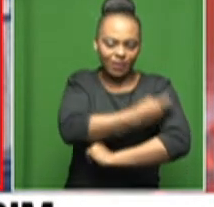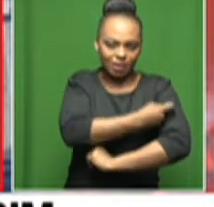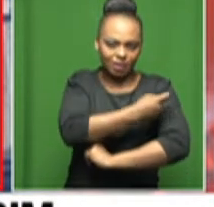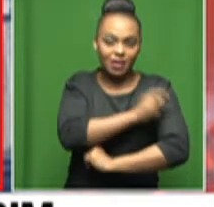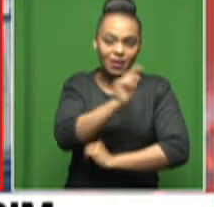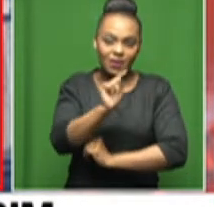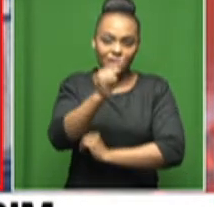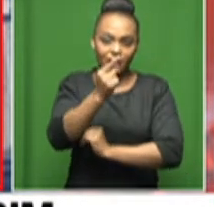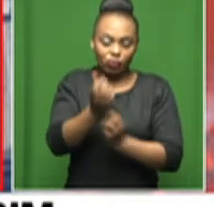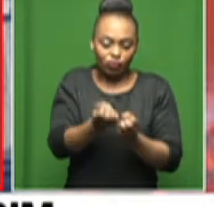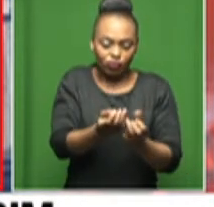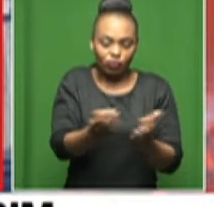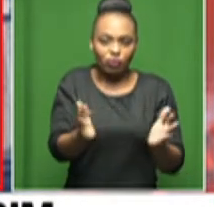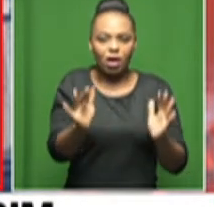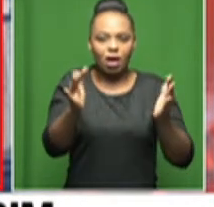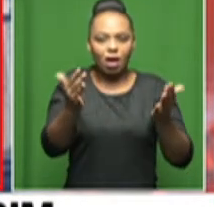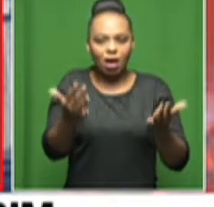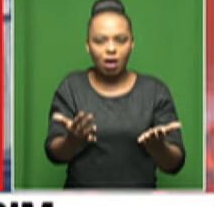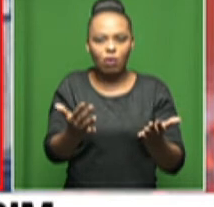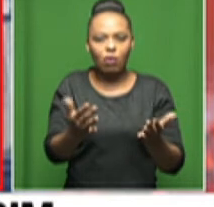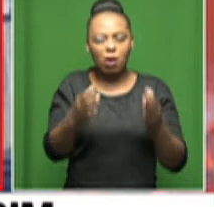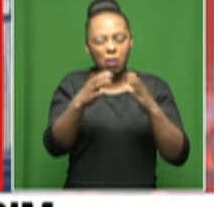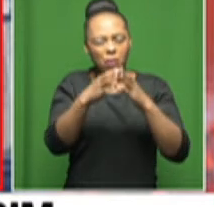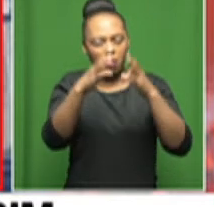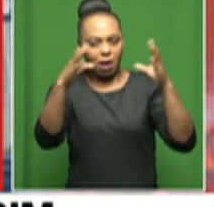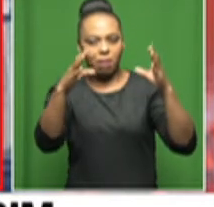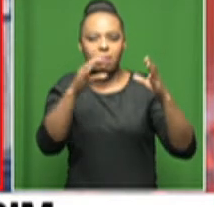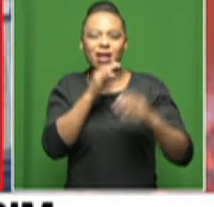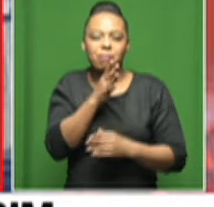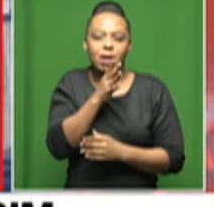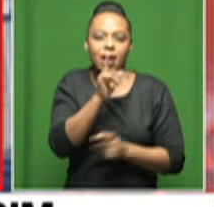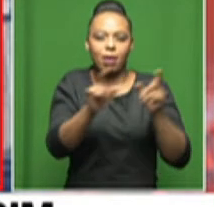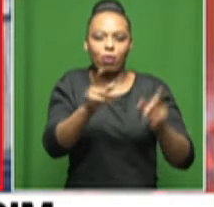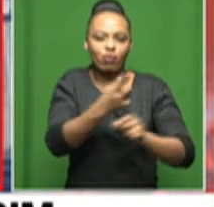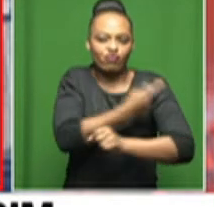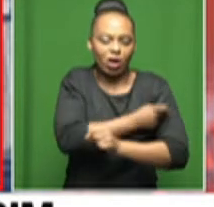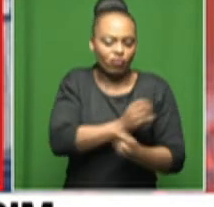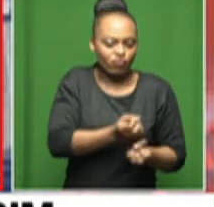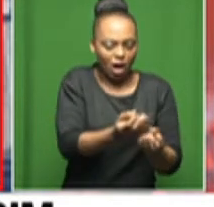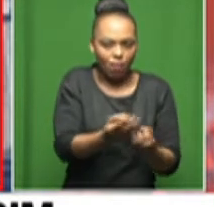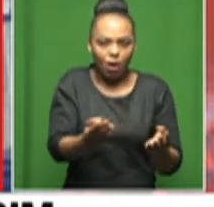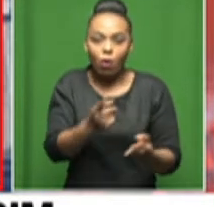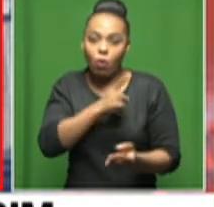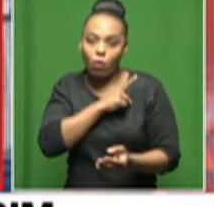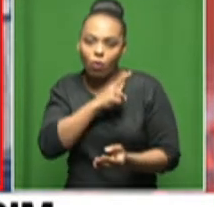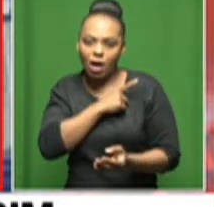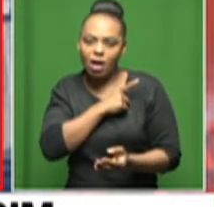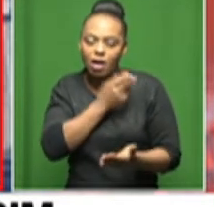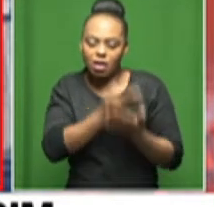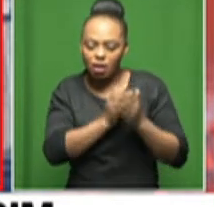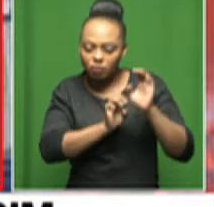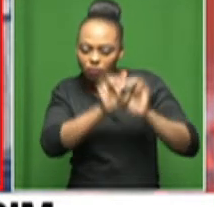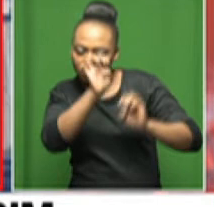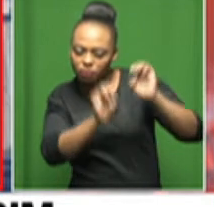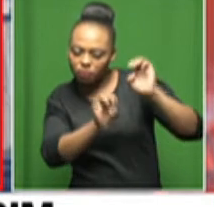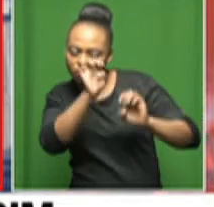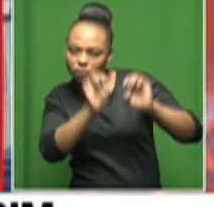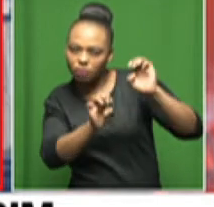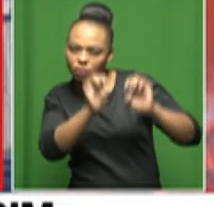to roll it out to a fairly large number of people in order to assess what